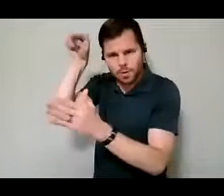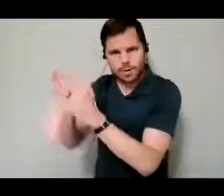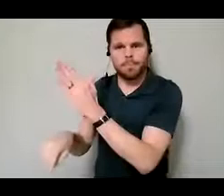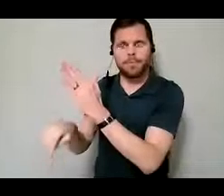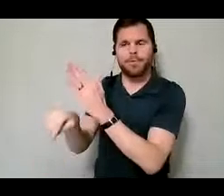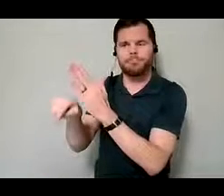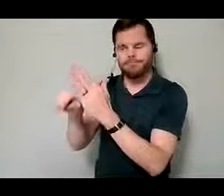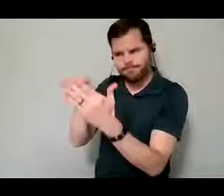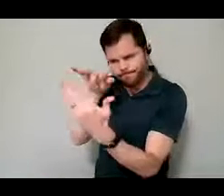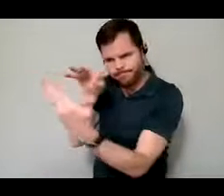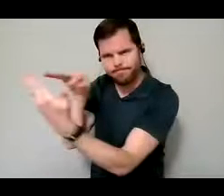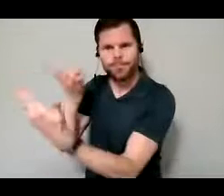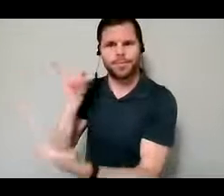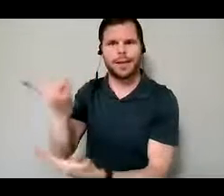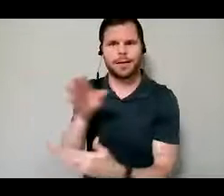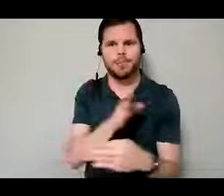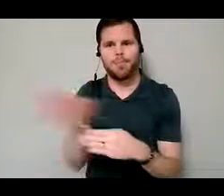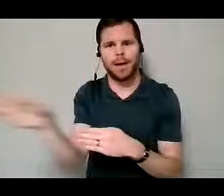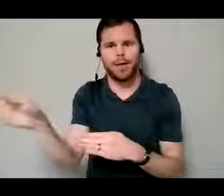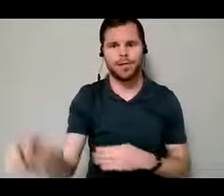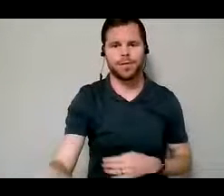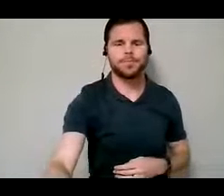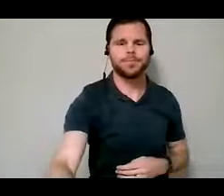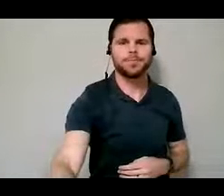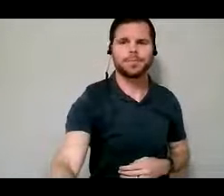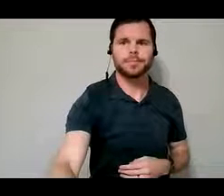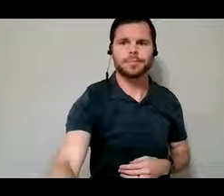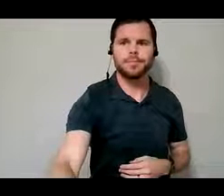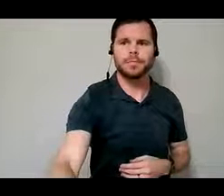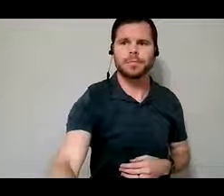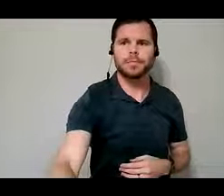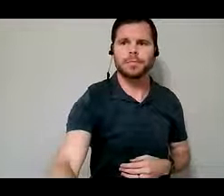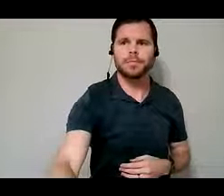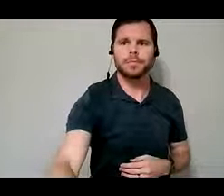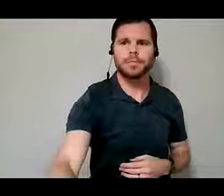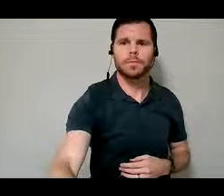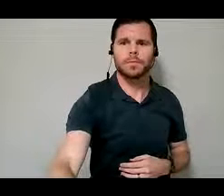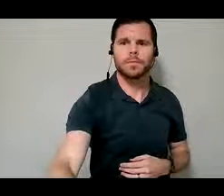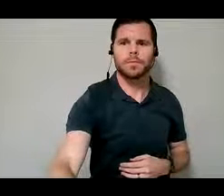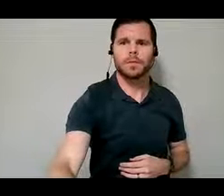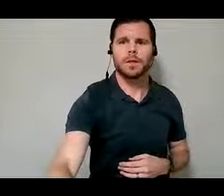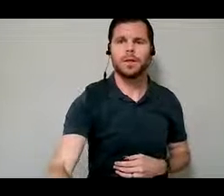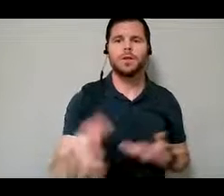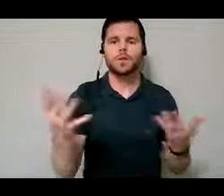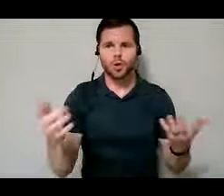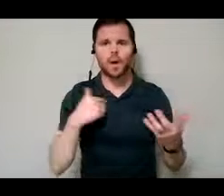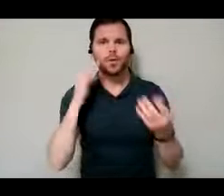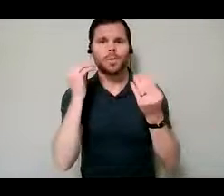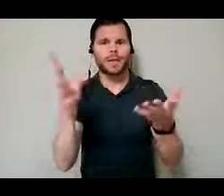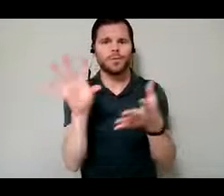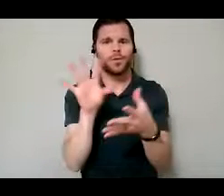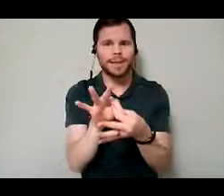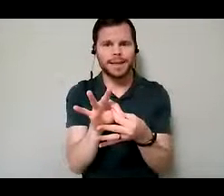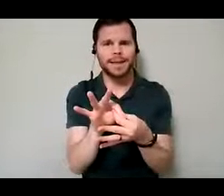on. But what I want to share are, there's also links. So I think when you get the slide deck, or if you have it already, there are, you know, links